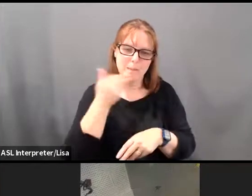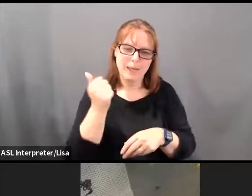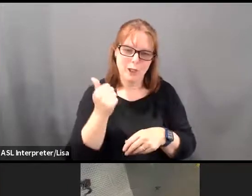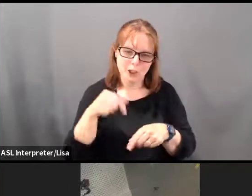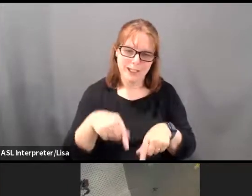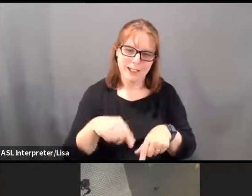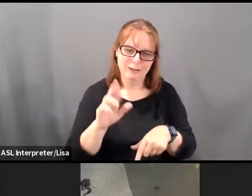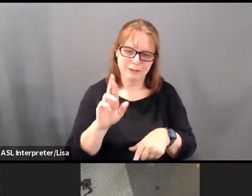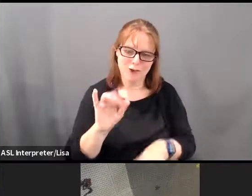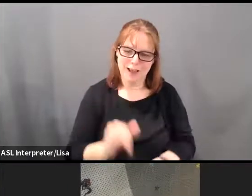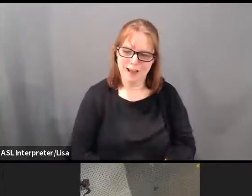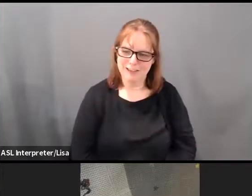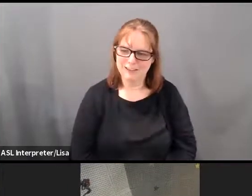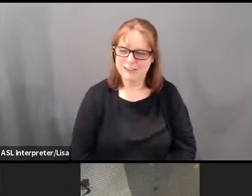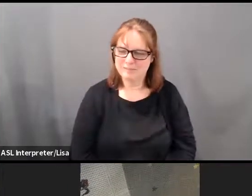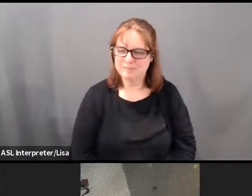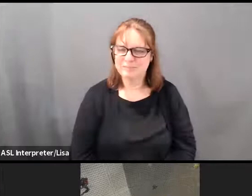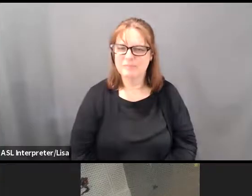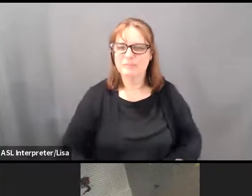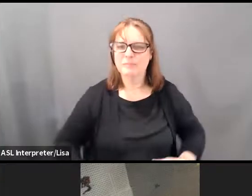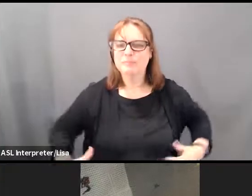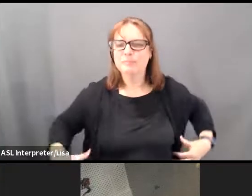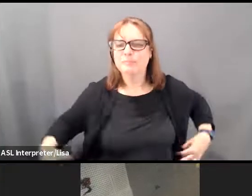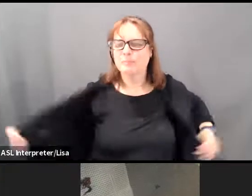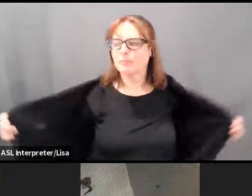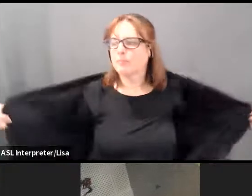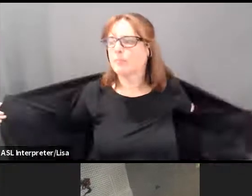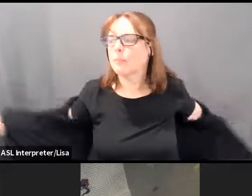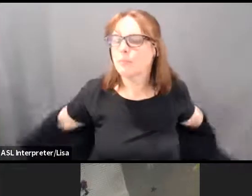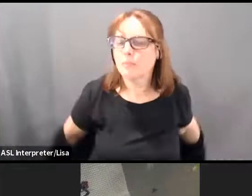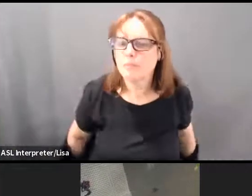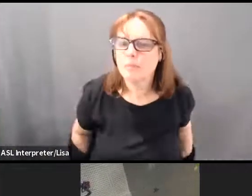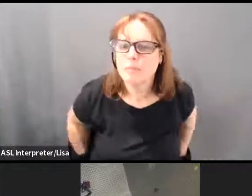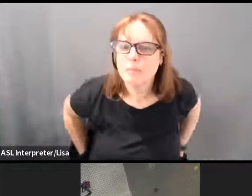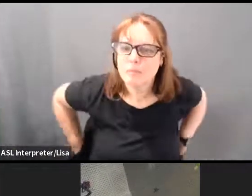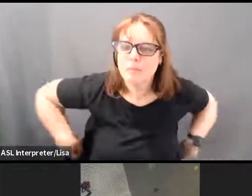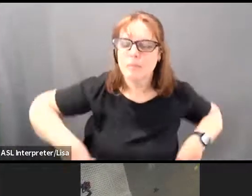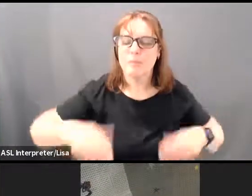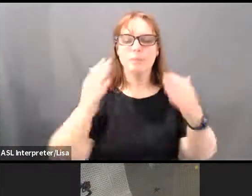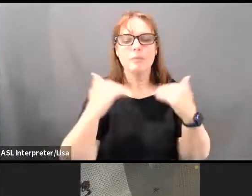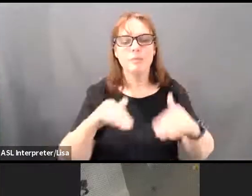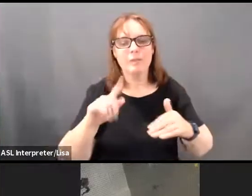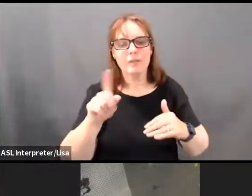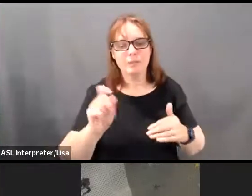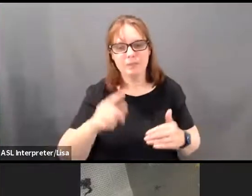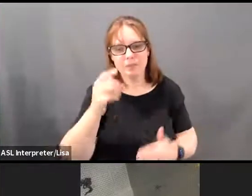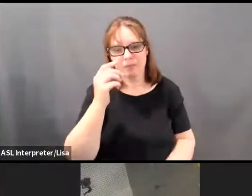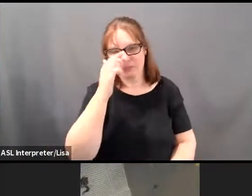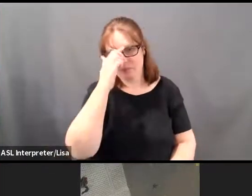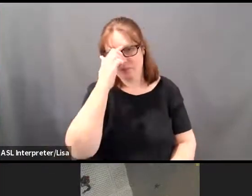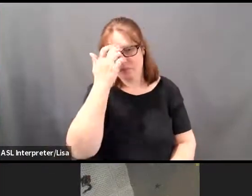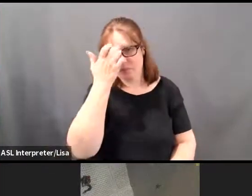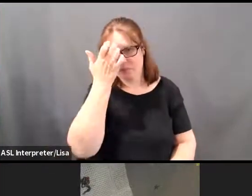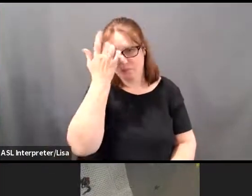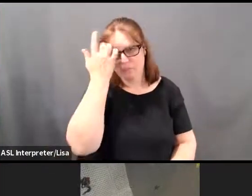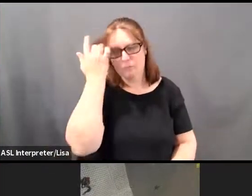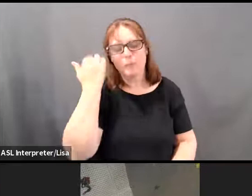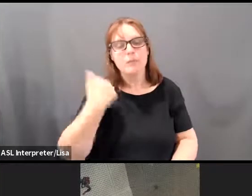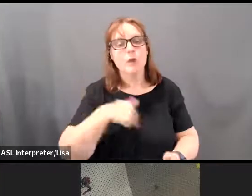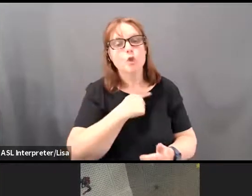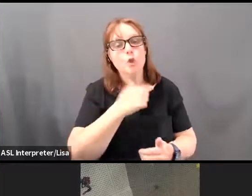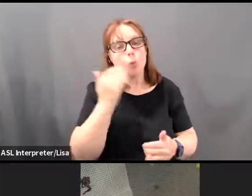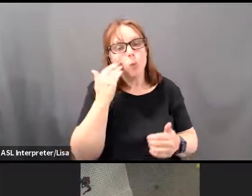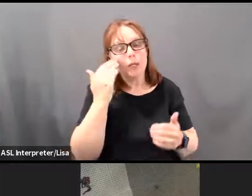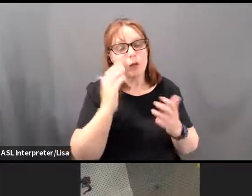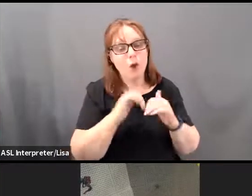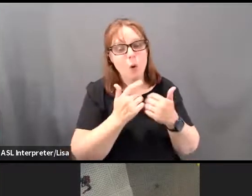Excellent. Thank you. That's great. That's great. Dr. McDonald, do we know, is there any answers yet on how long after the vaccine a